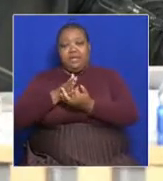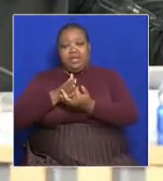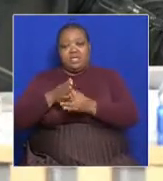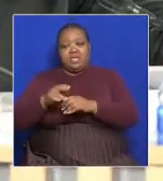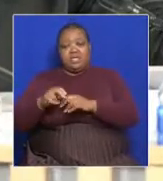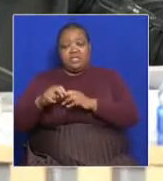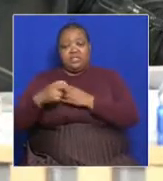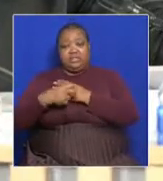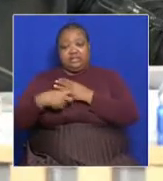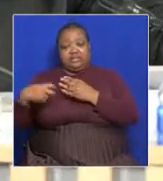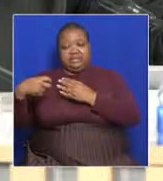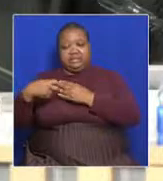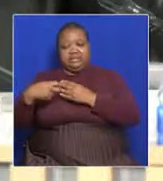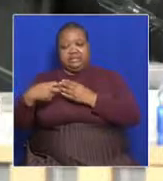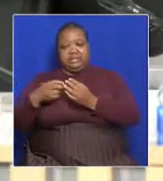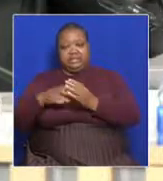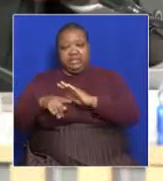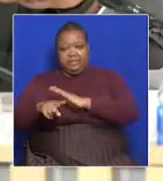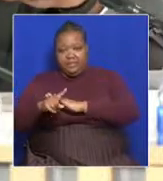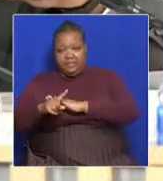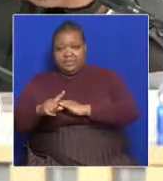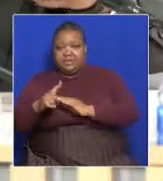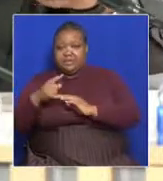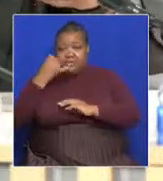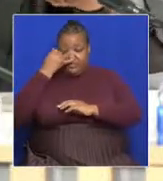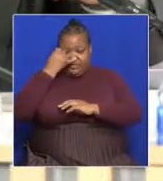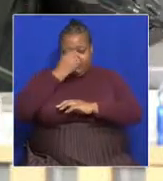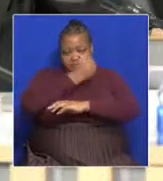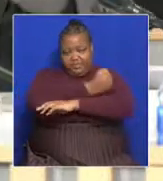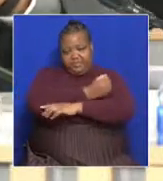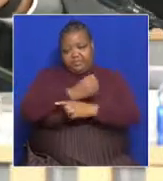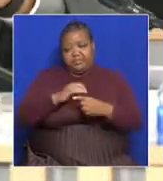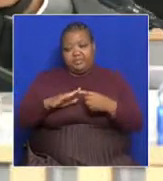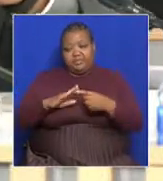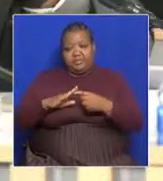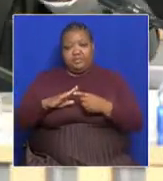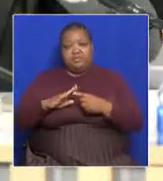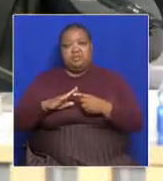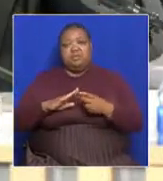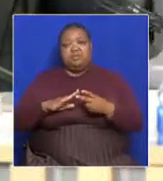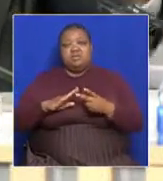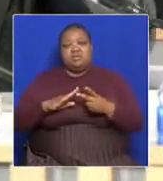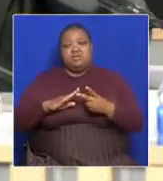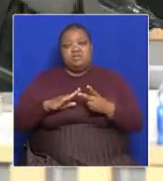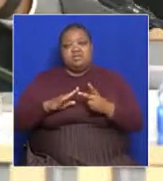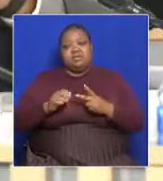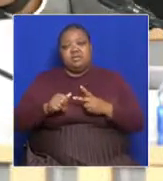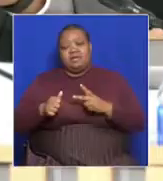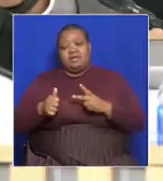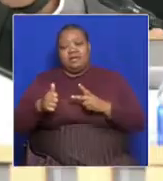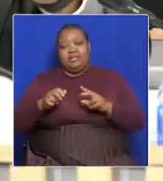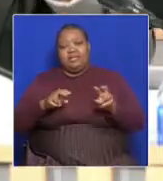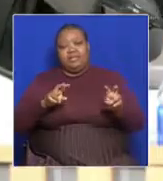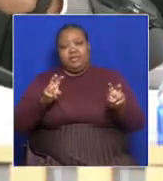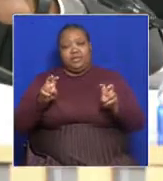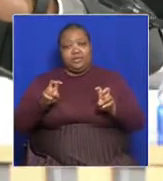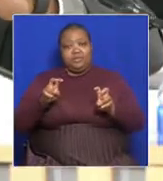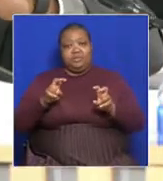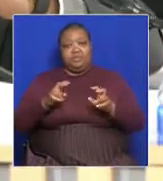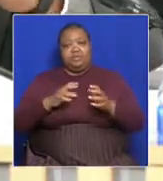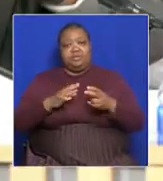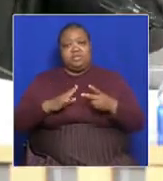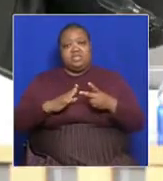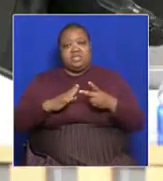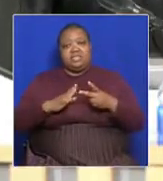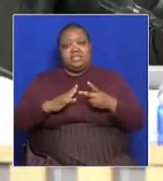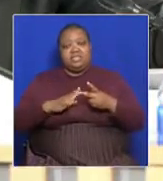that's the first question. If you want to go into the other colonel I'll and then handle the other yours, issue, that should be the second issue, you can answer it.